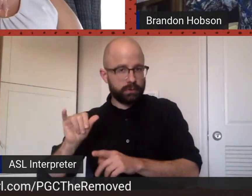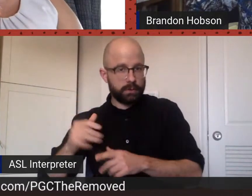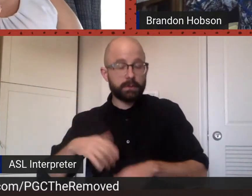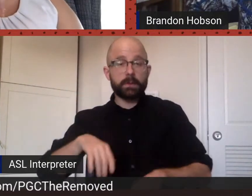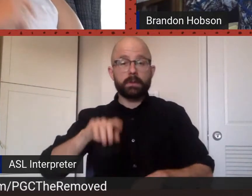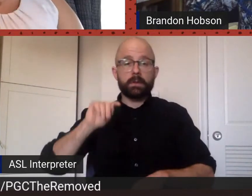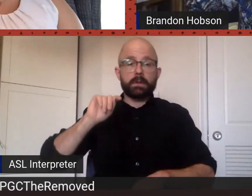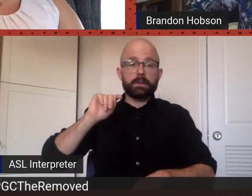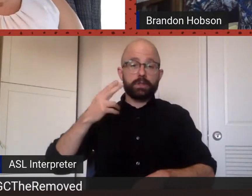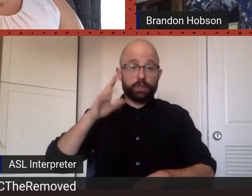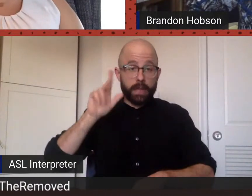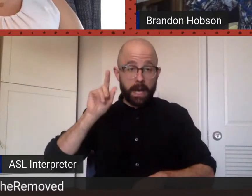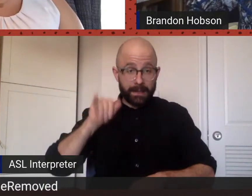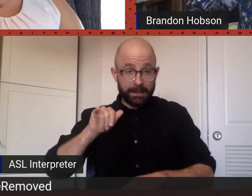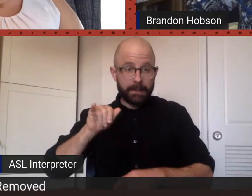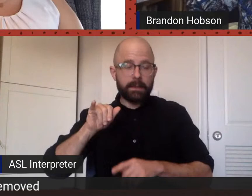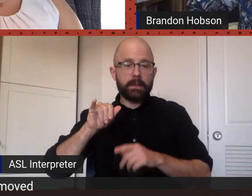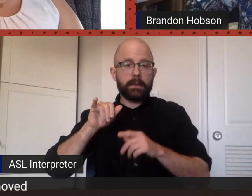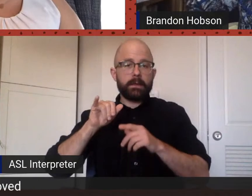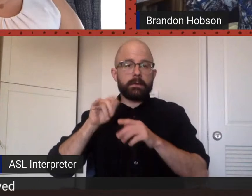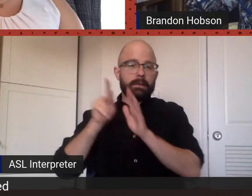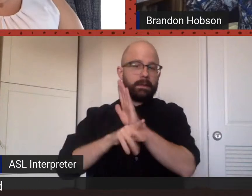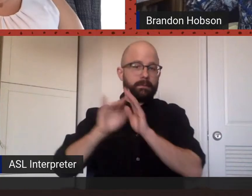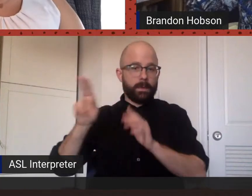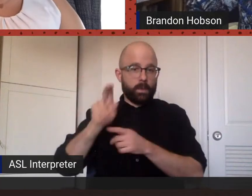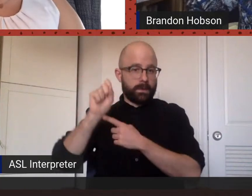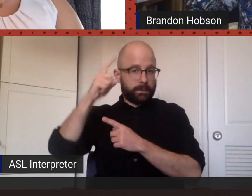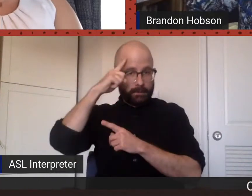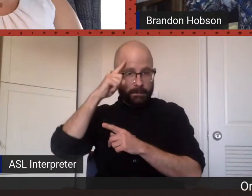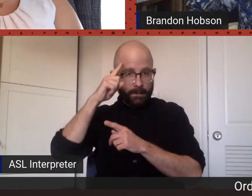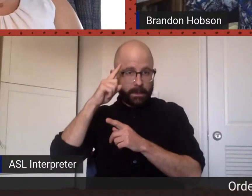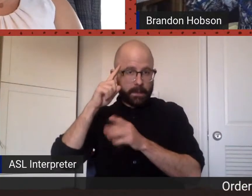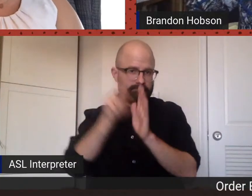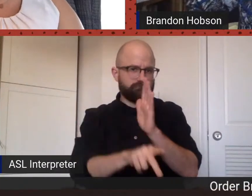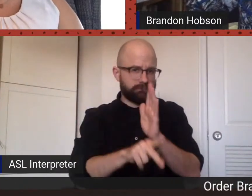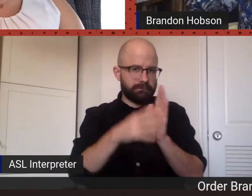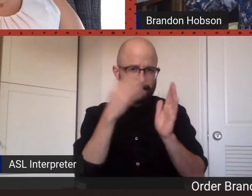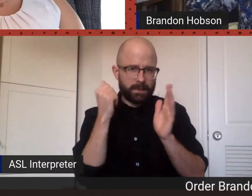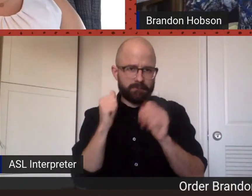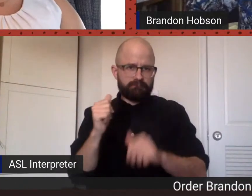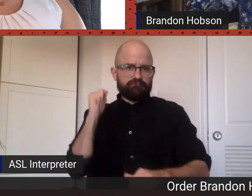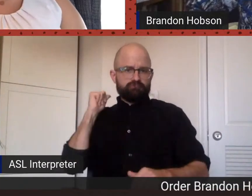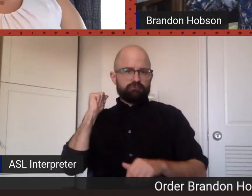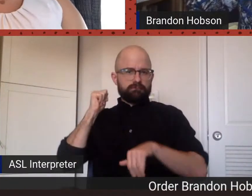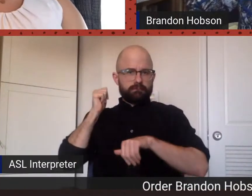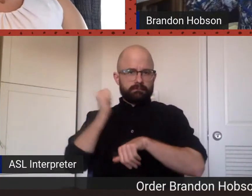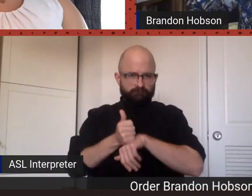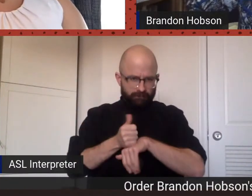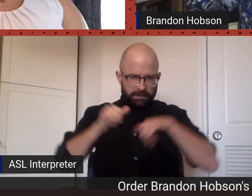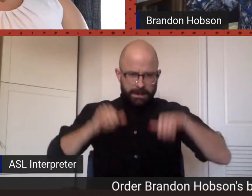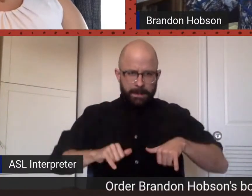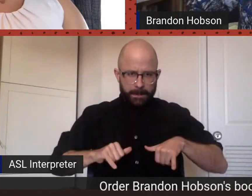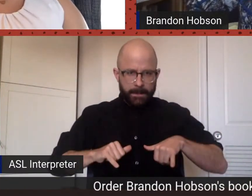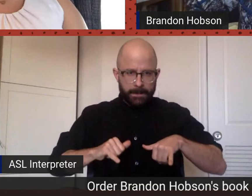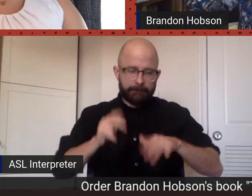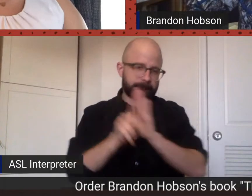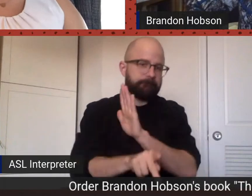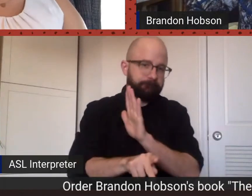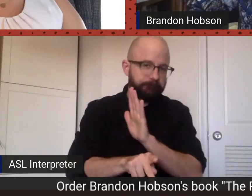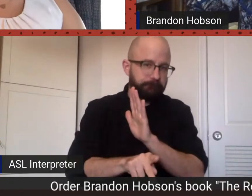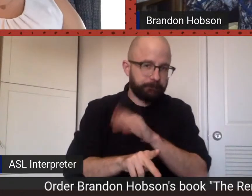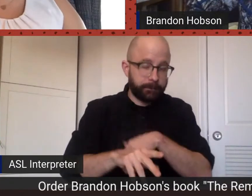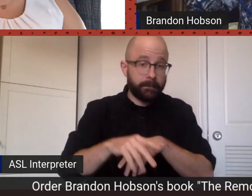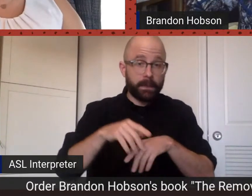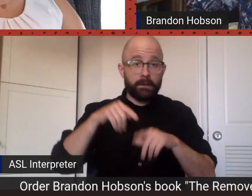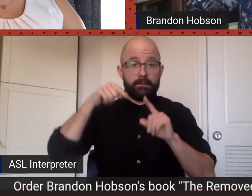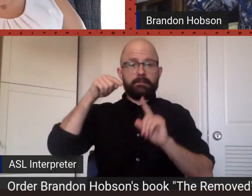by the U.S. government for refusing to leave during the removal, right? And so Chala is sort of based off him. And Chala in this novel